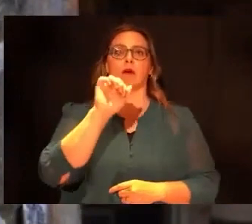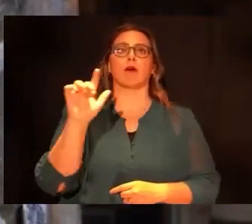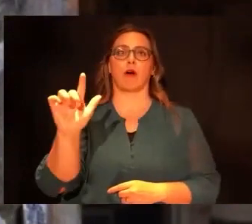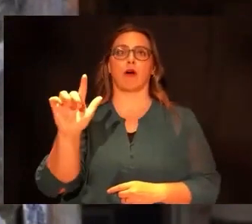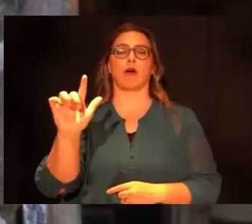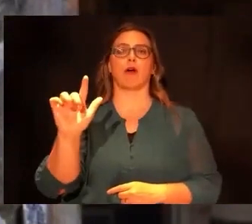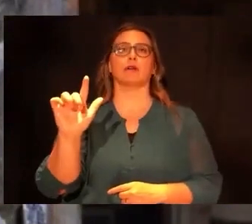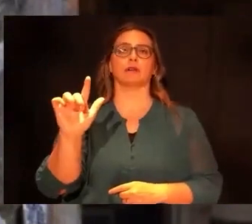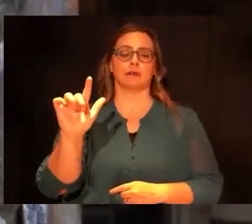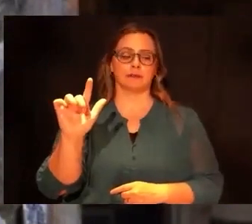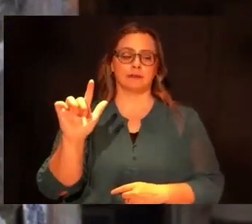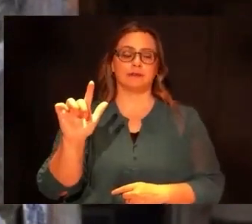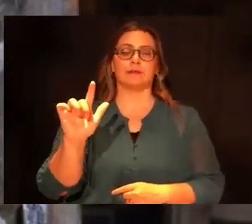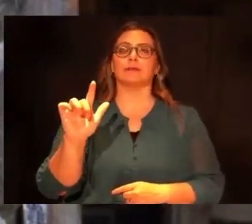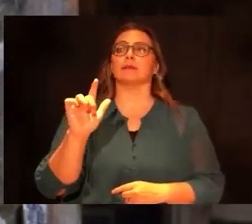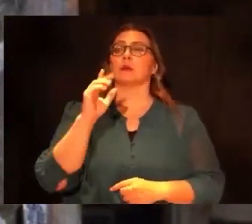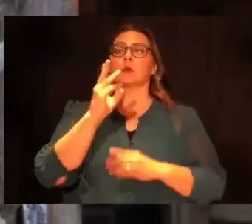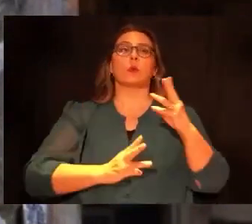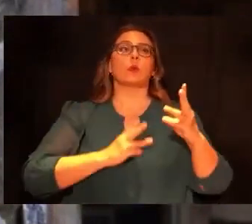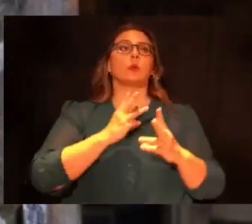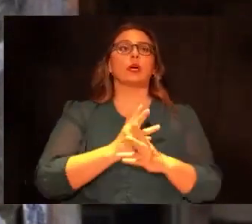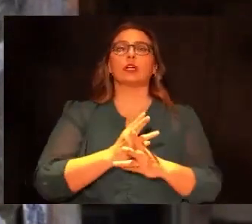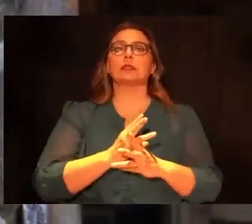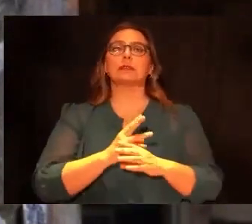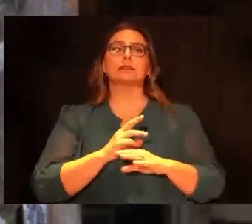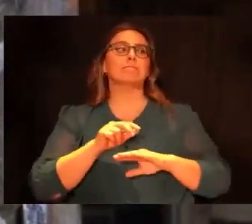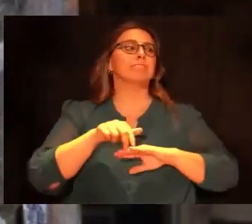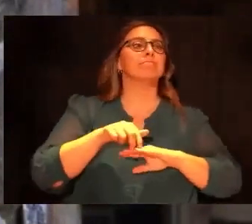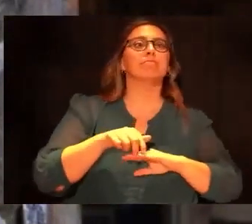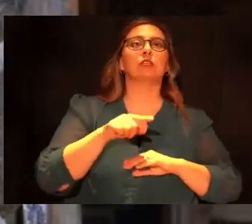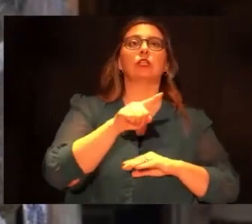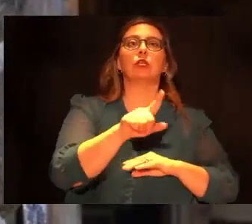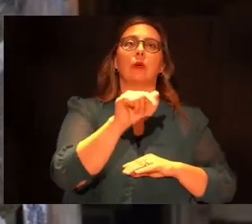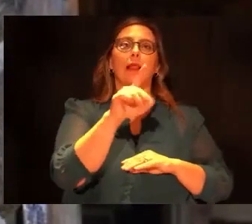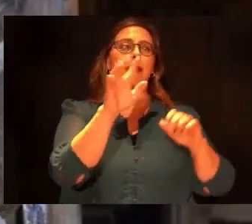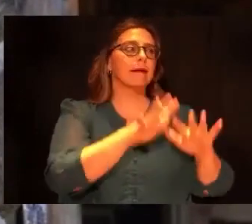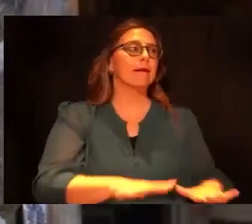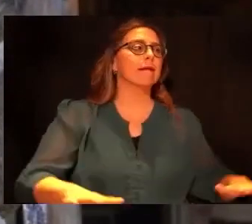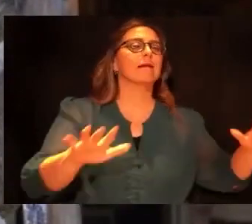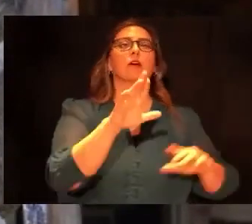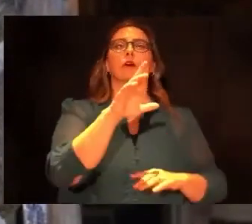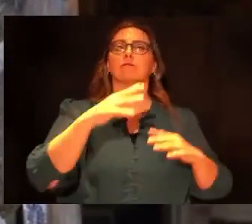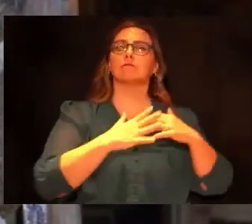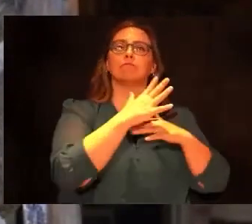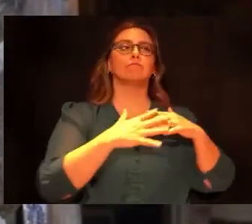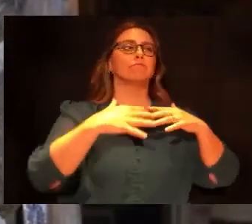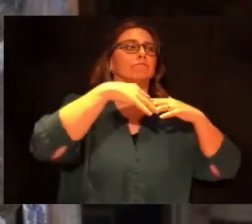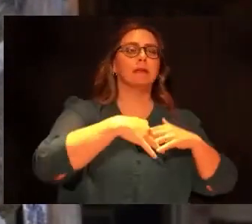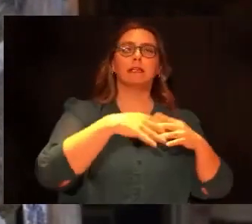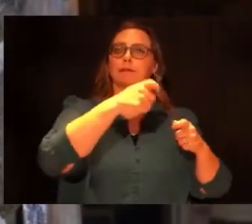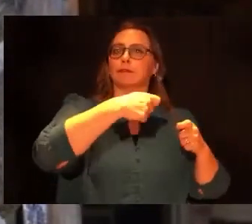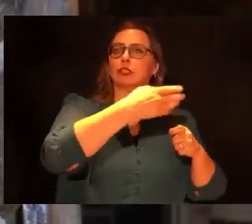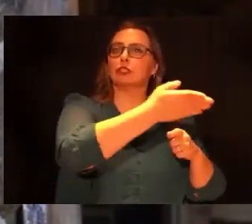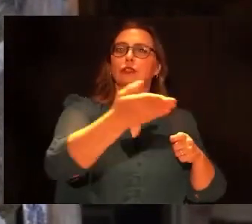We live on the edge of our worlds. You, near the big lakes where Ojibwe, Cree and Métis fished